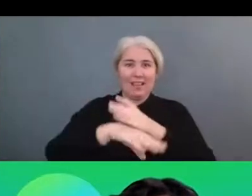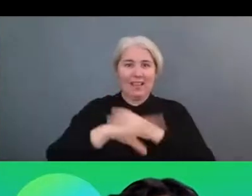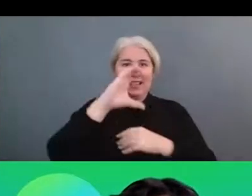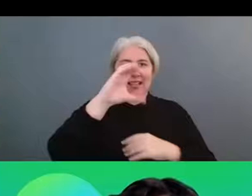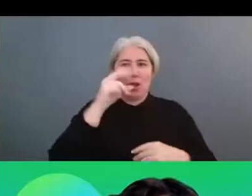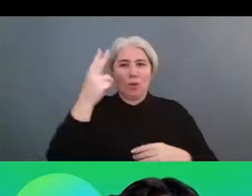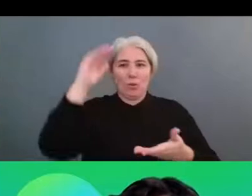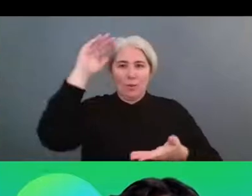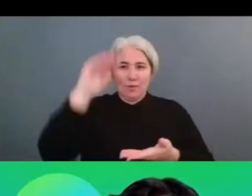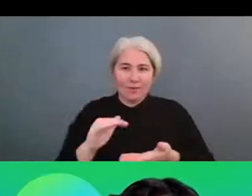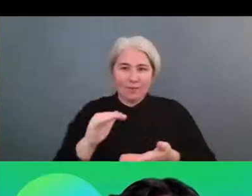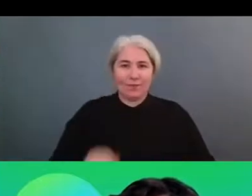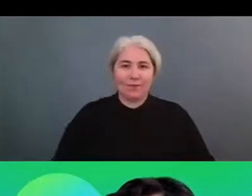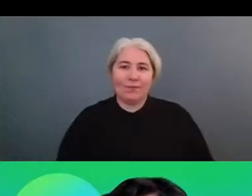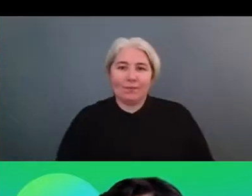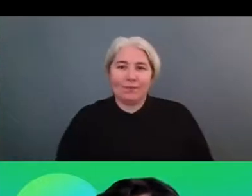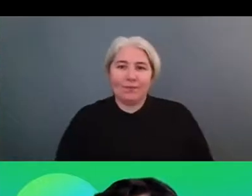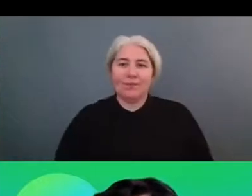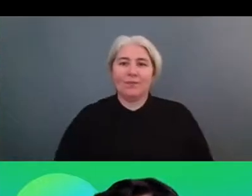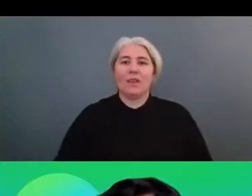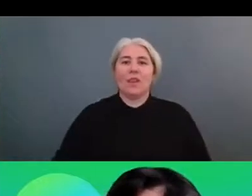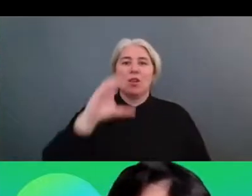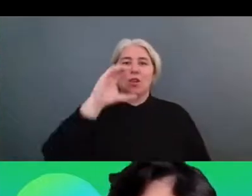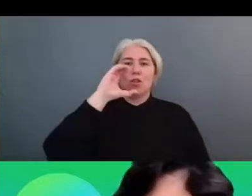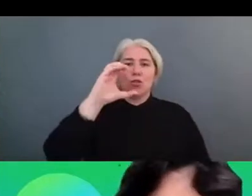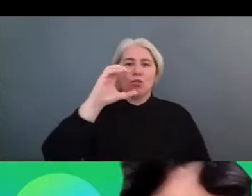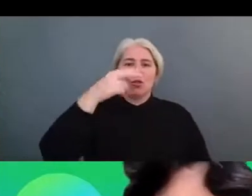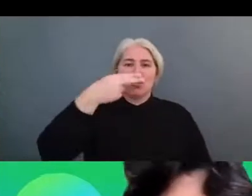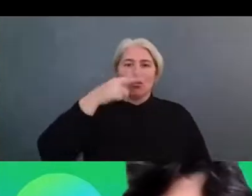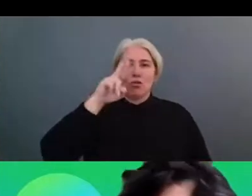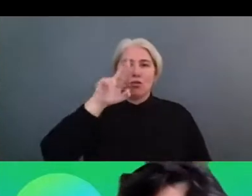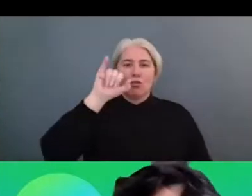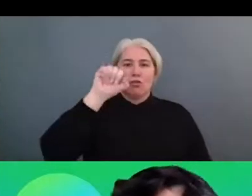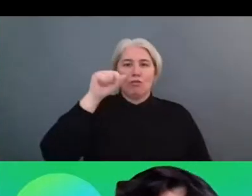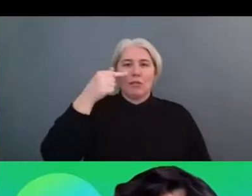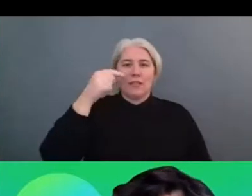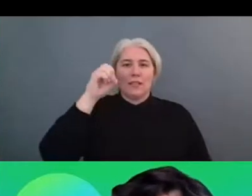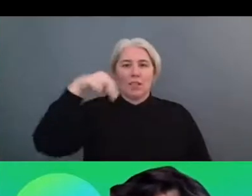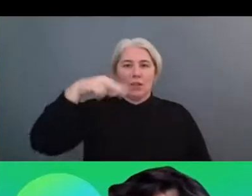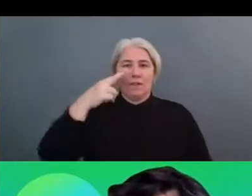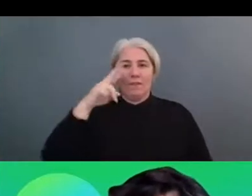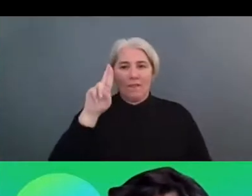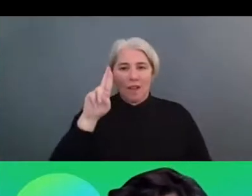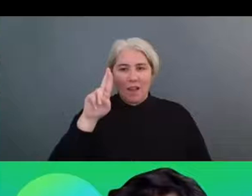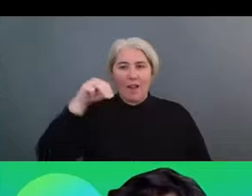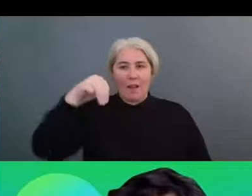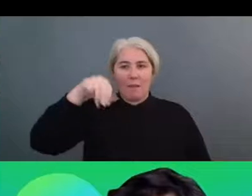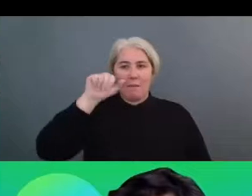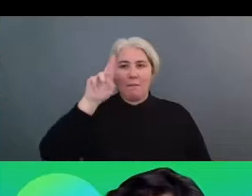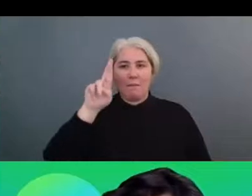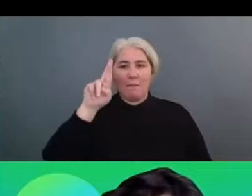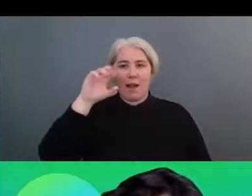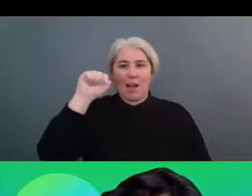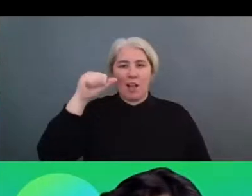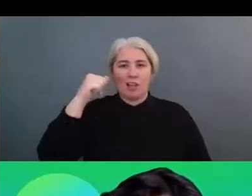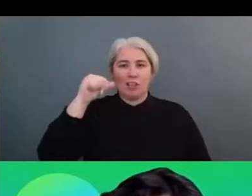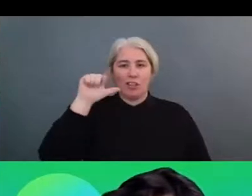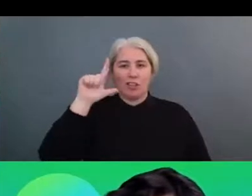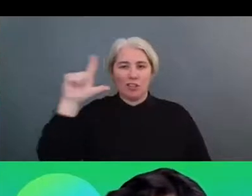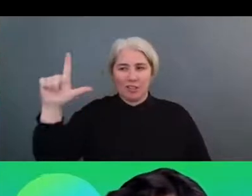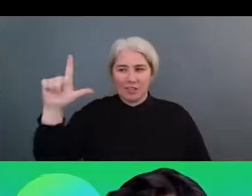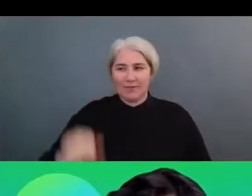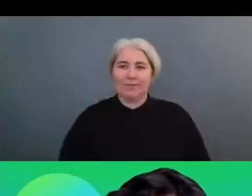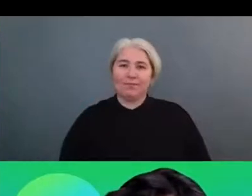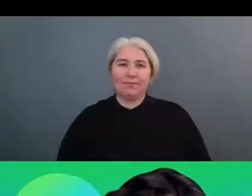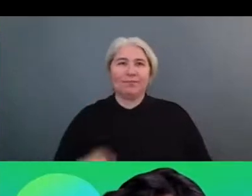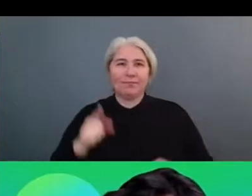Christopher Marshall, he works for the United Nations Framework Convention on Climate Change as a consultant on the engagement